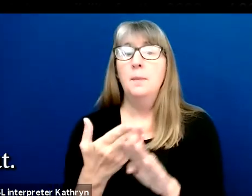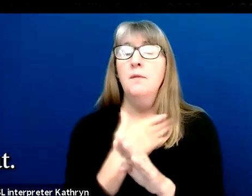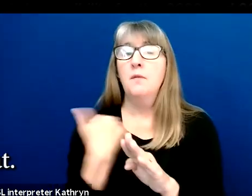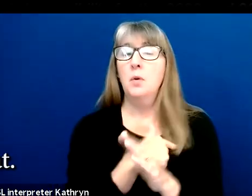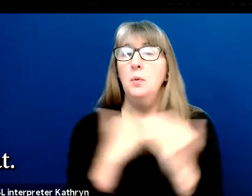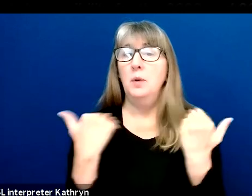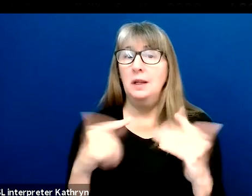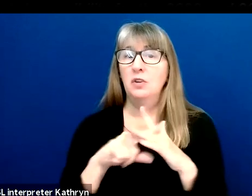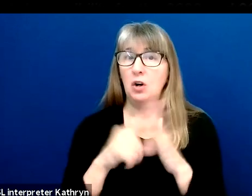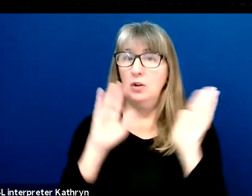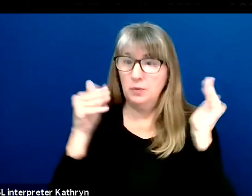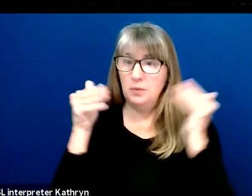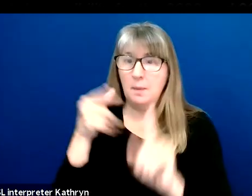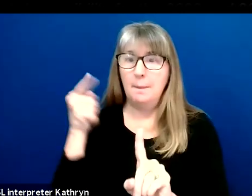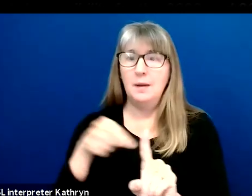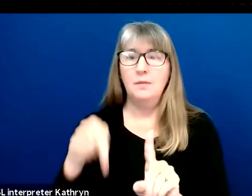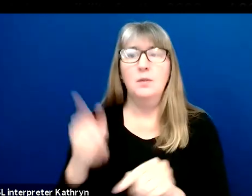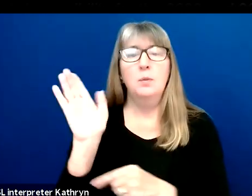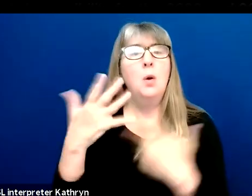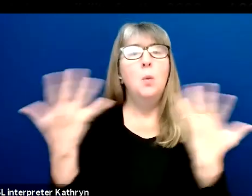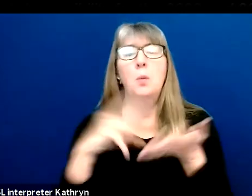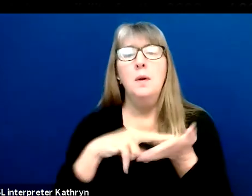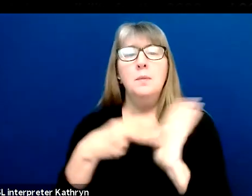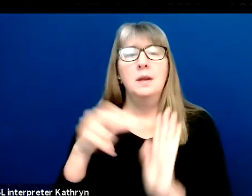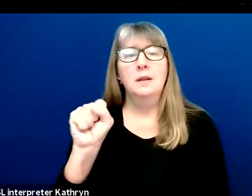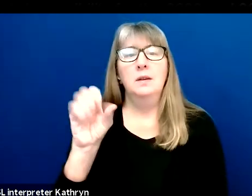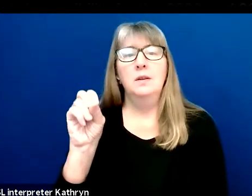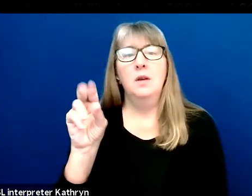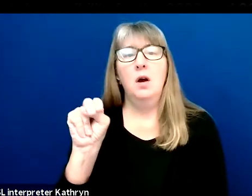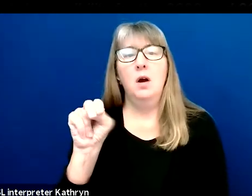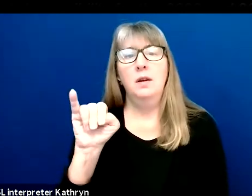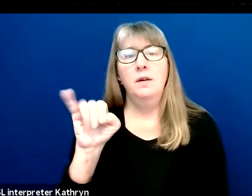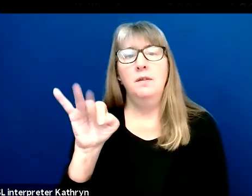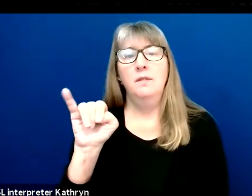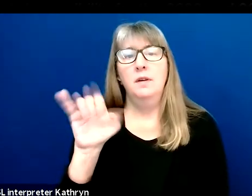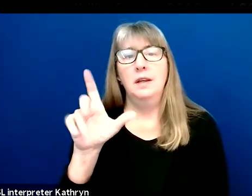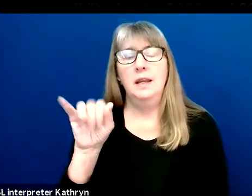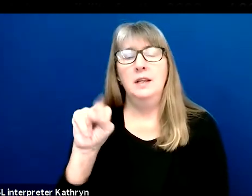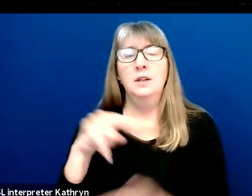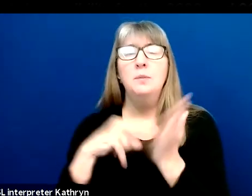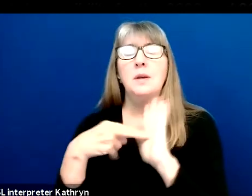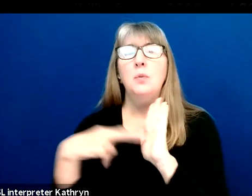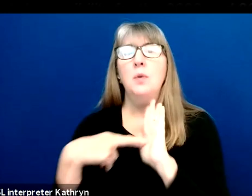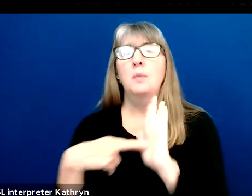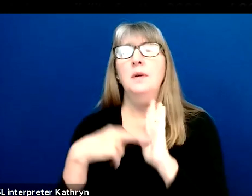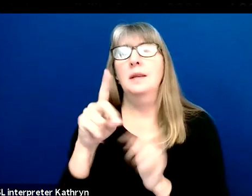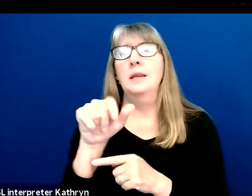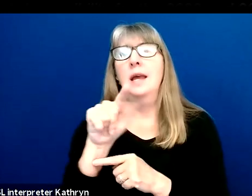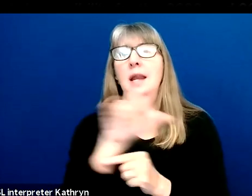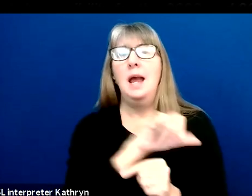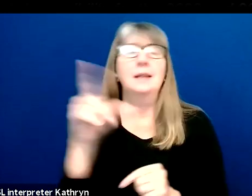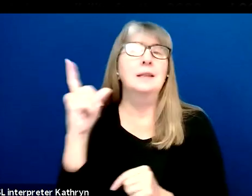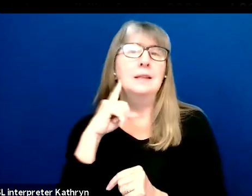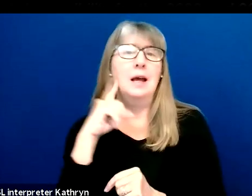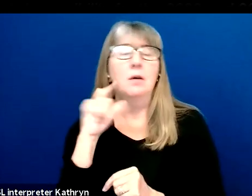meat of the presentation, what is sonification? So sonification is representing data as sound. So not data that is sound.